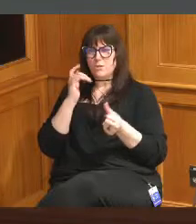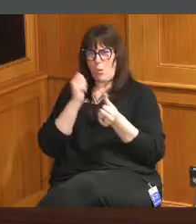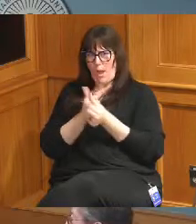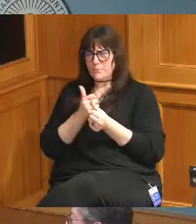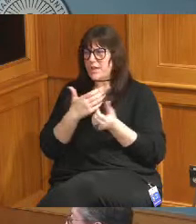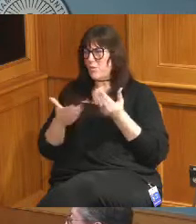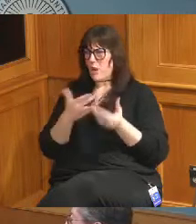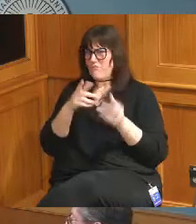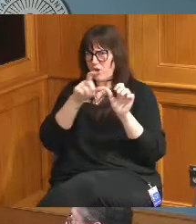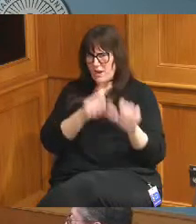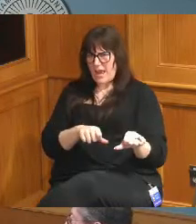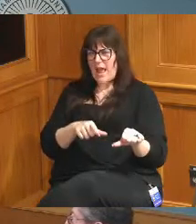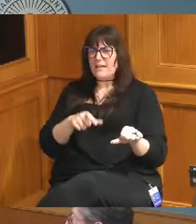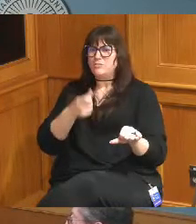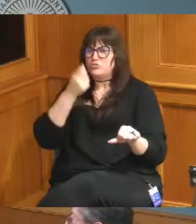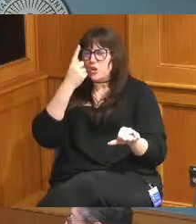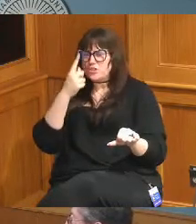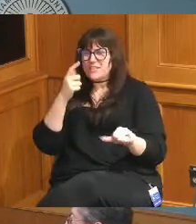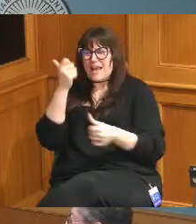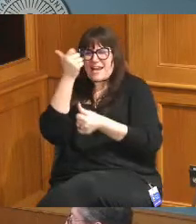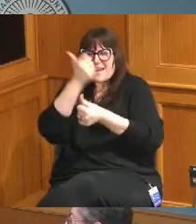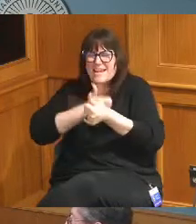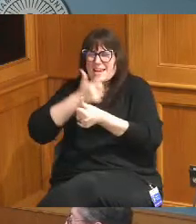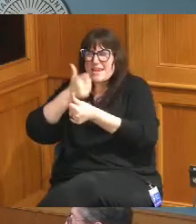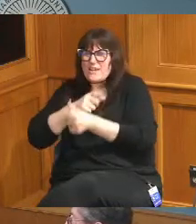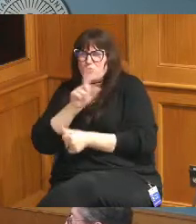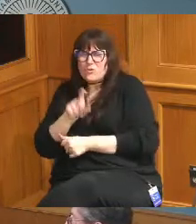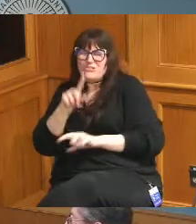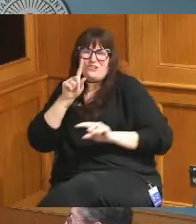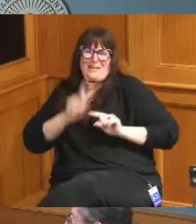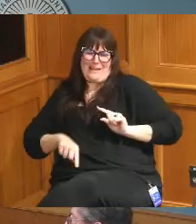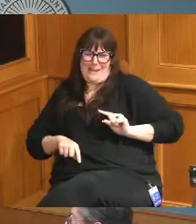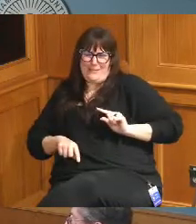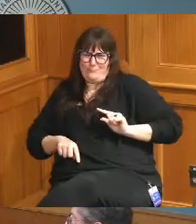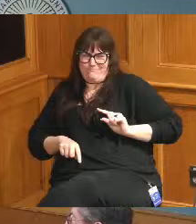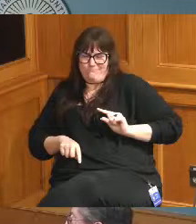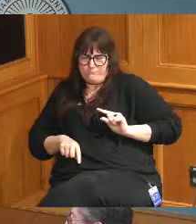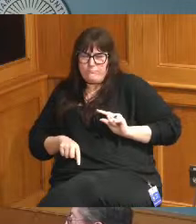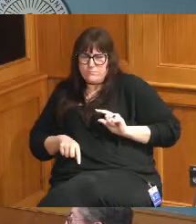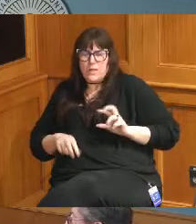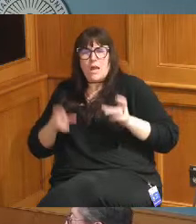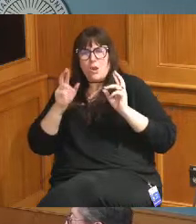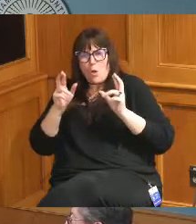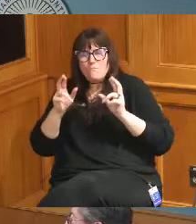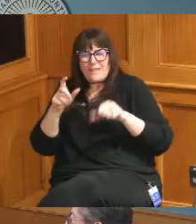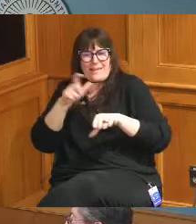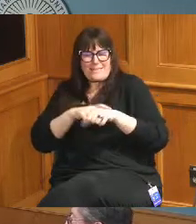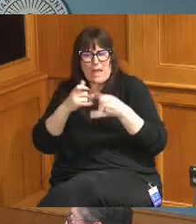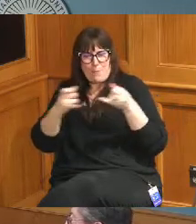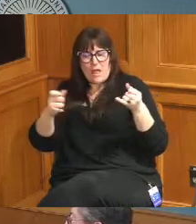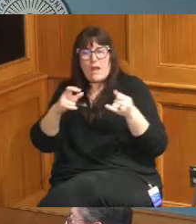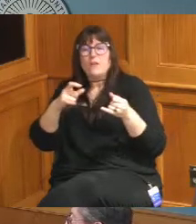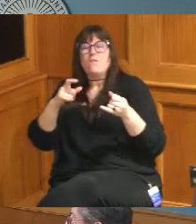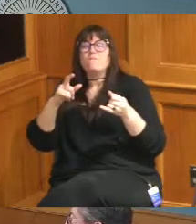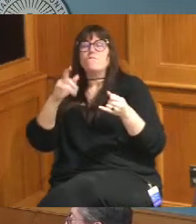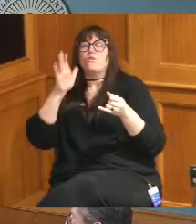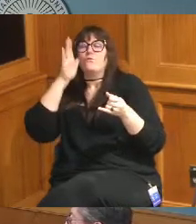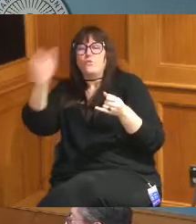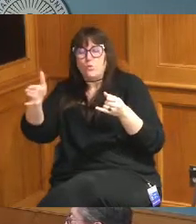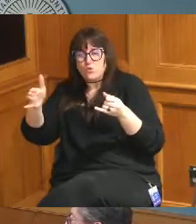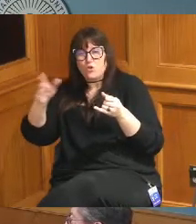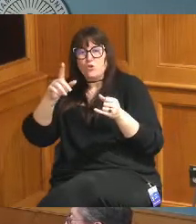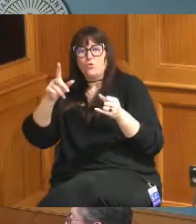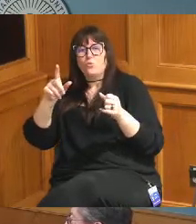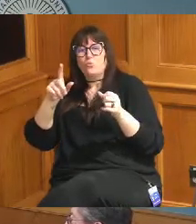that we won't be able to answer every question, but we will be able to answer some of the questions. And hopefully have a timeline for when we can be able to answer